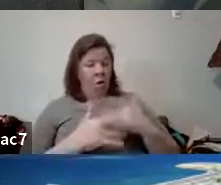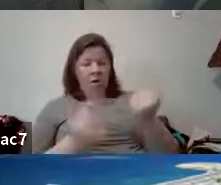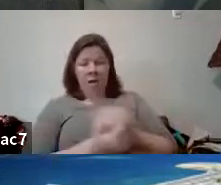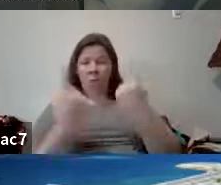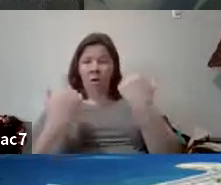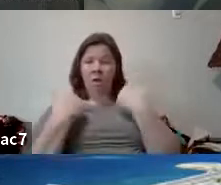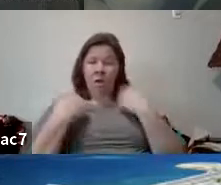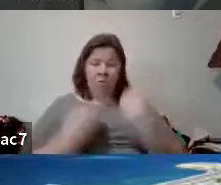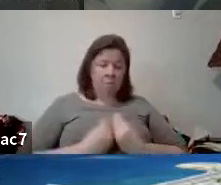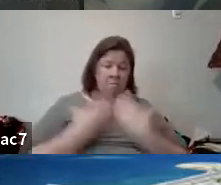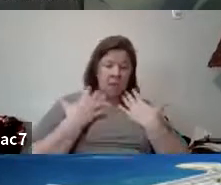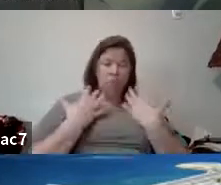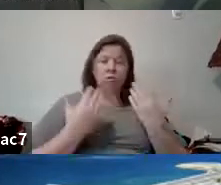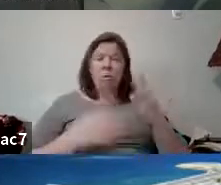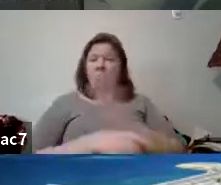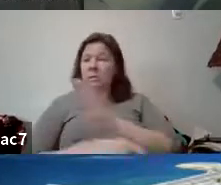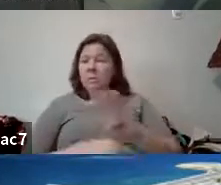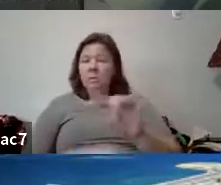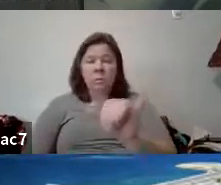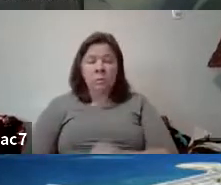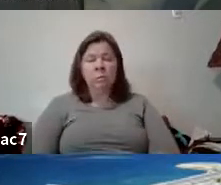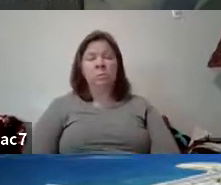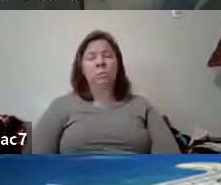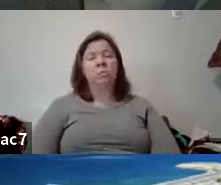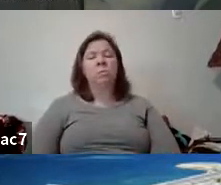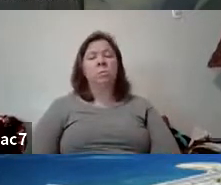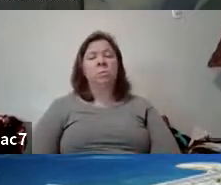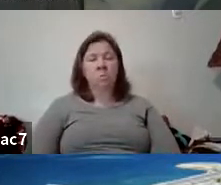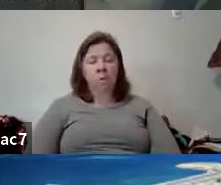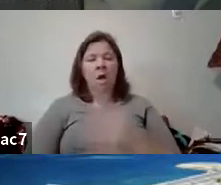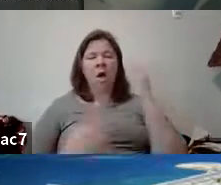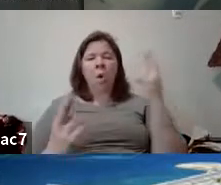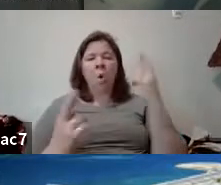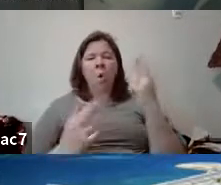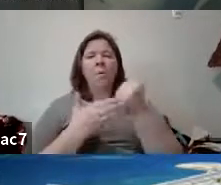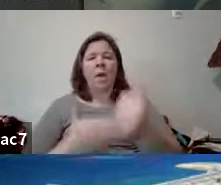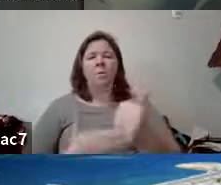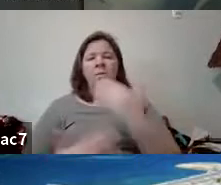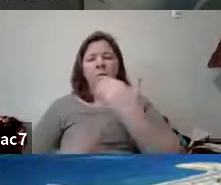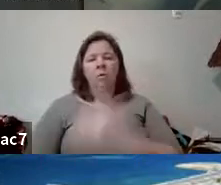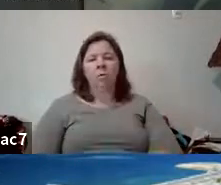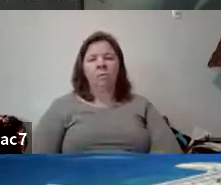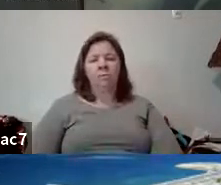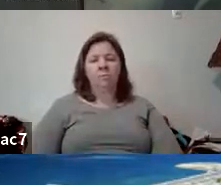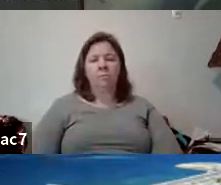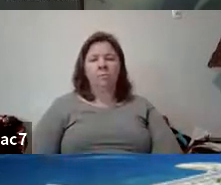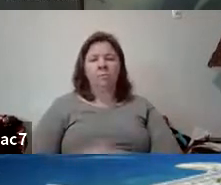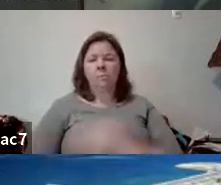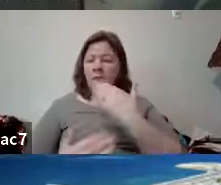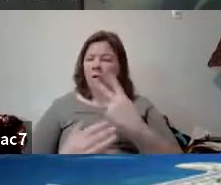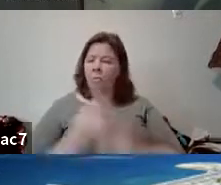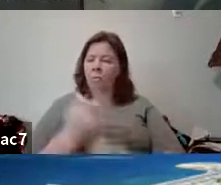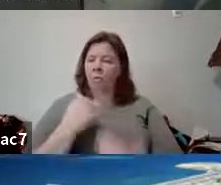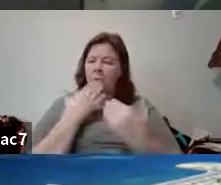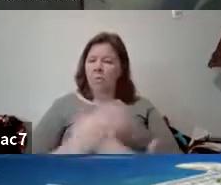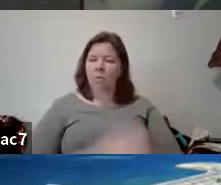the passion and the business. Yes. I hope that helped. Thanks. Yes, actually, very much. Thank you to both.